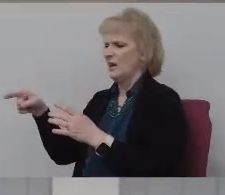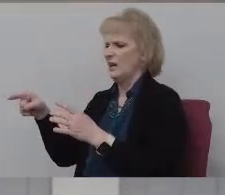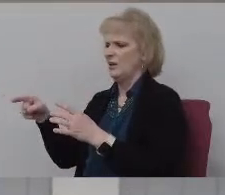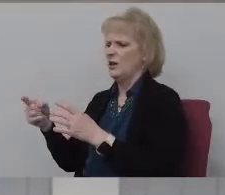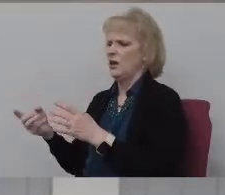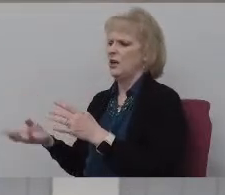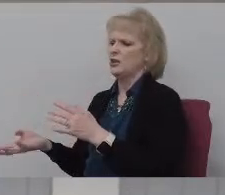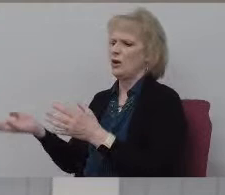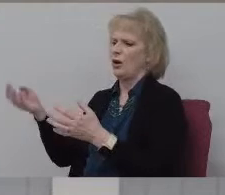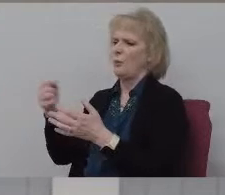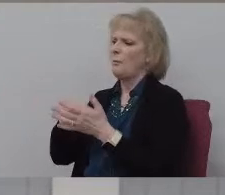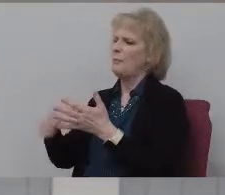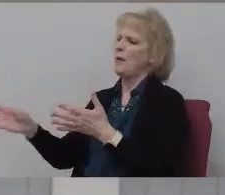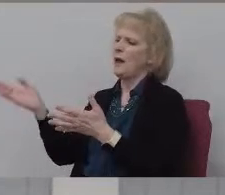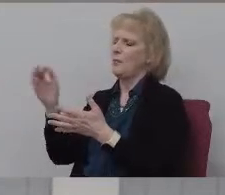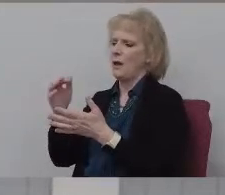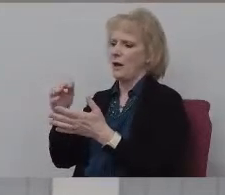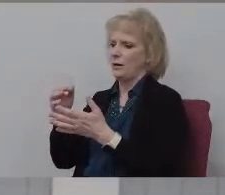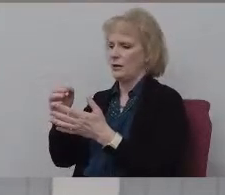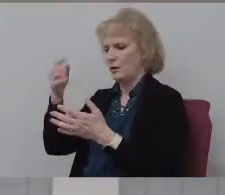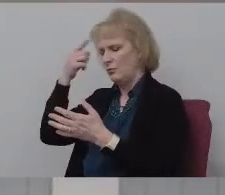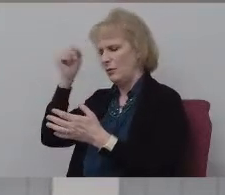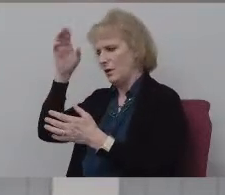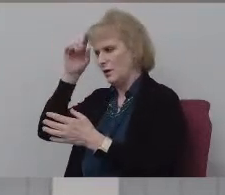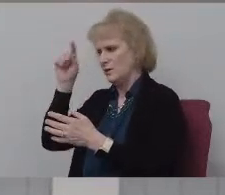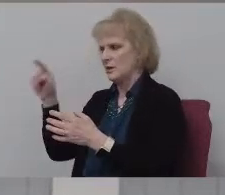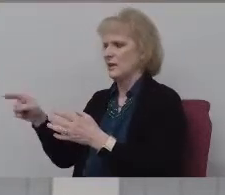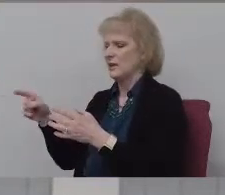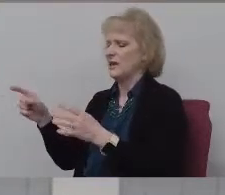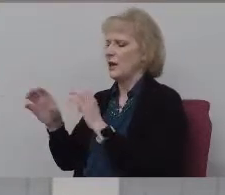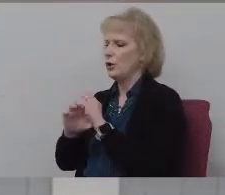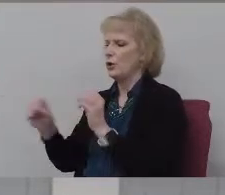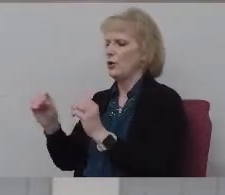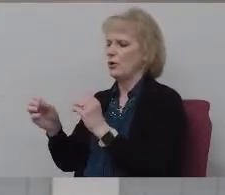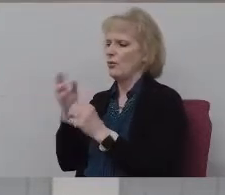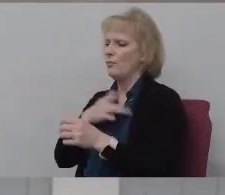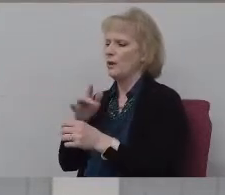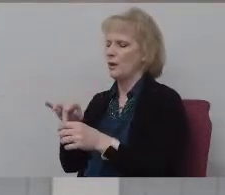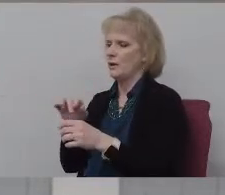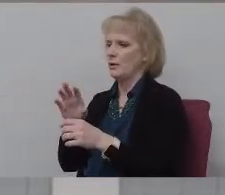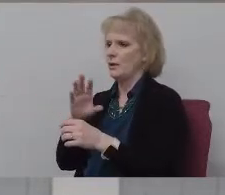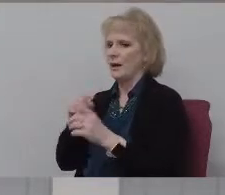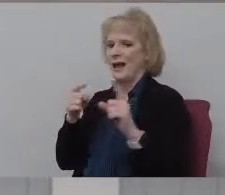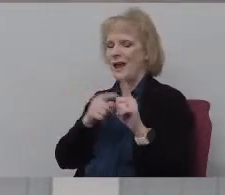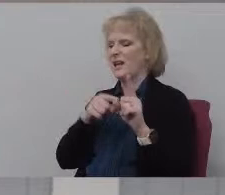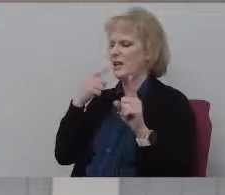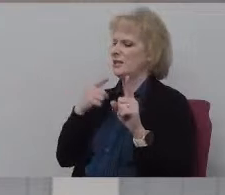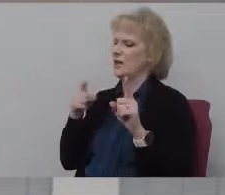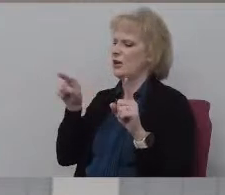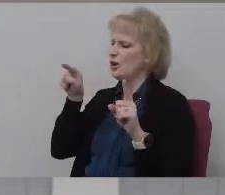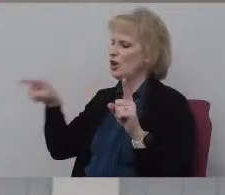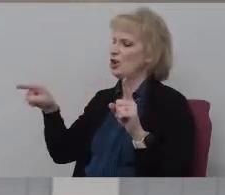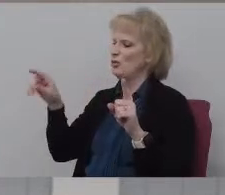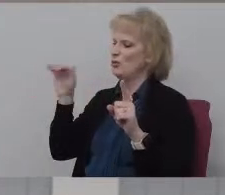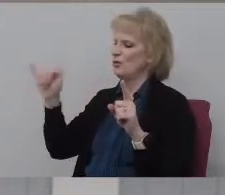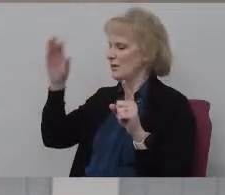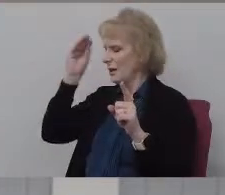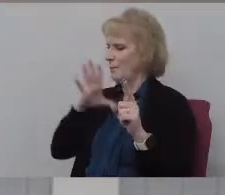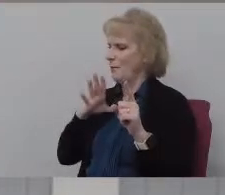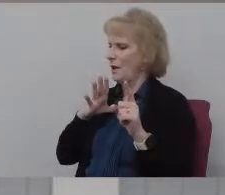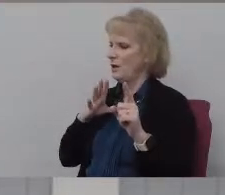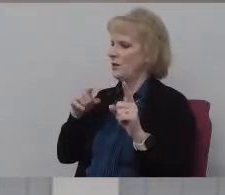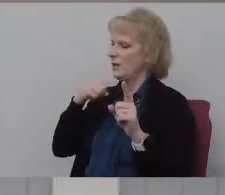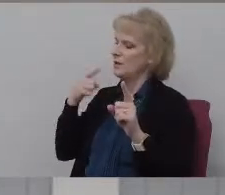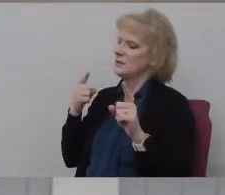fourfold because he did this thing and because he had no pity. And Nathan said to David, thou art the man. Thus saith Lord God of Israel,